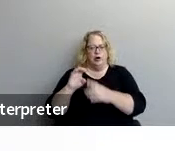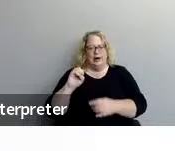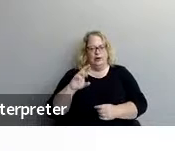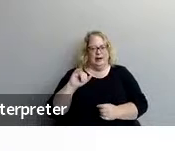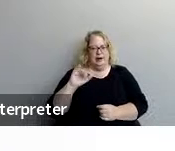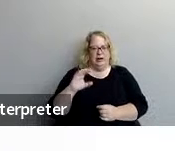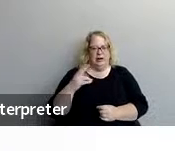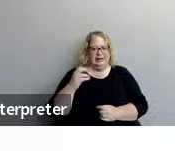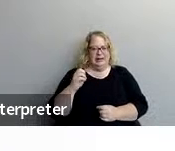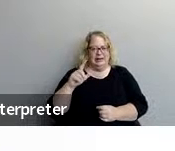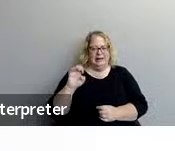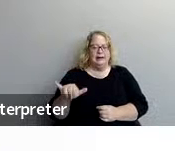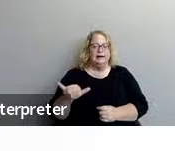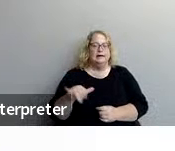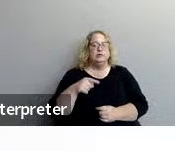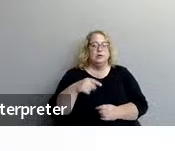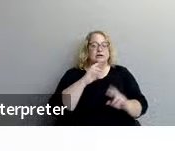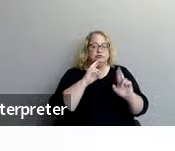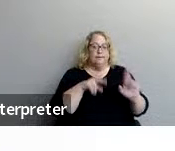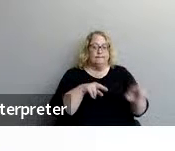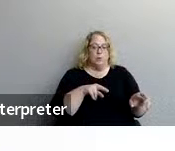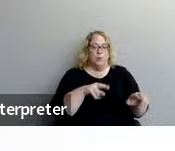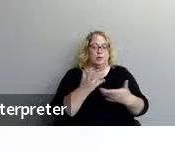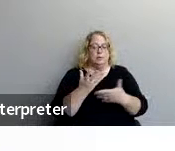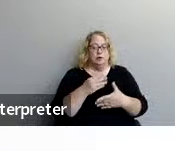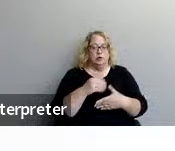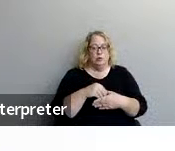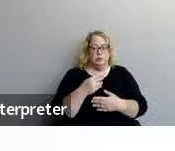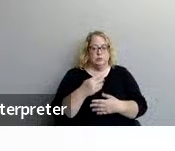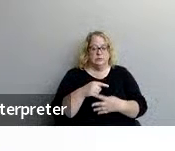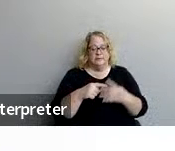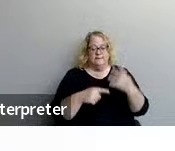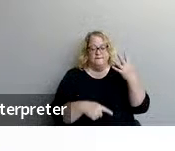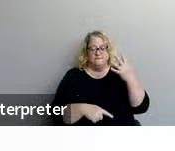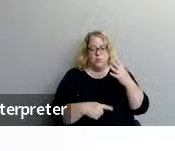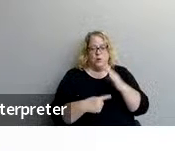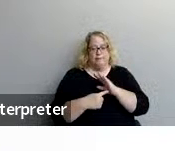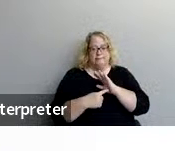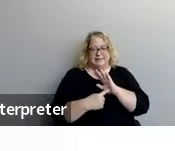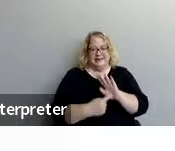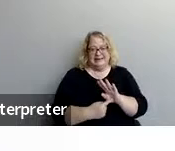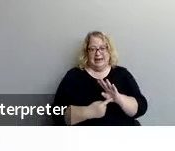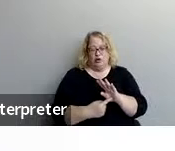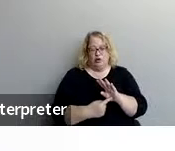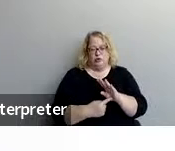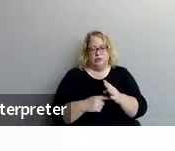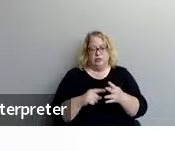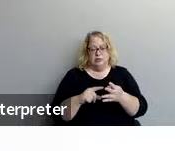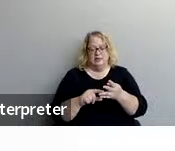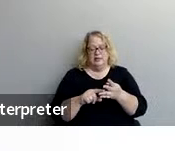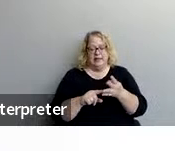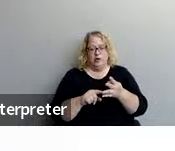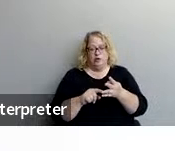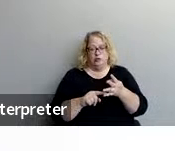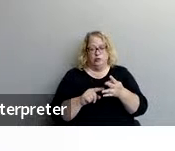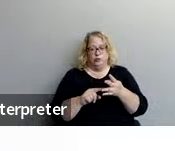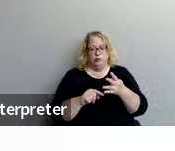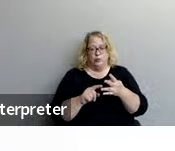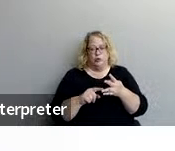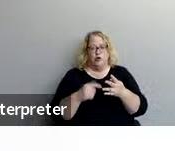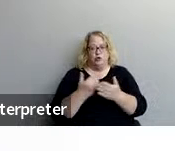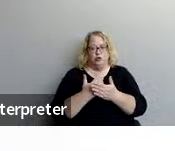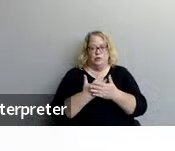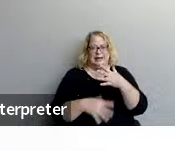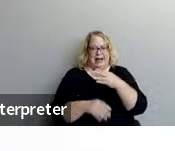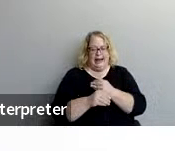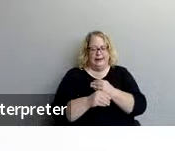Ely. So this report includes 4 distinct indicators. The latter 2 of those are